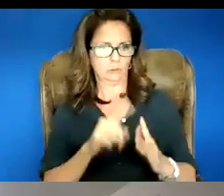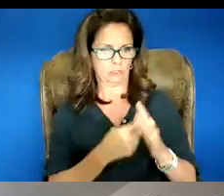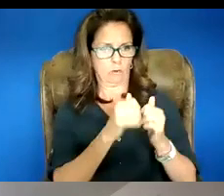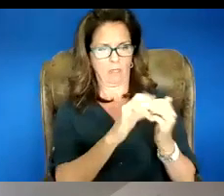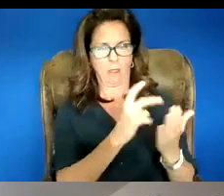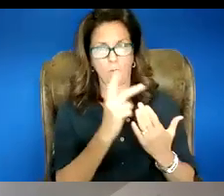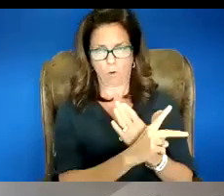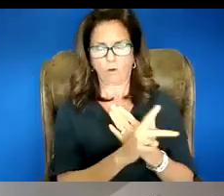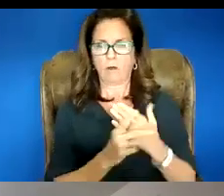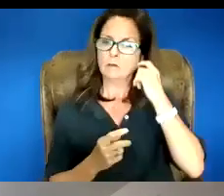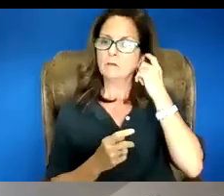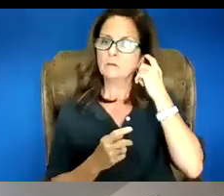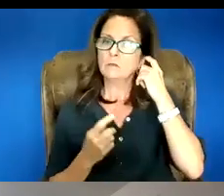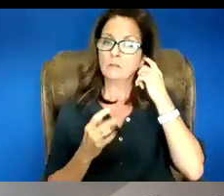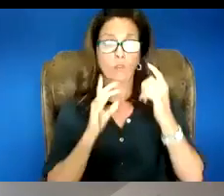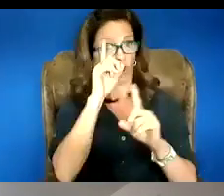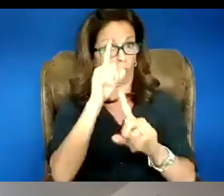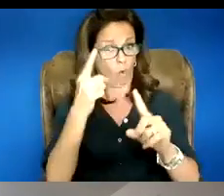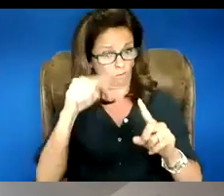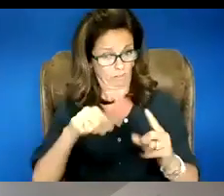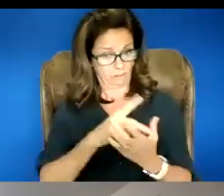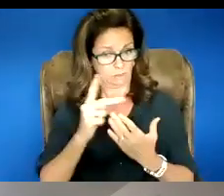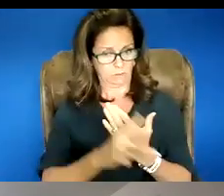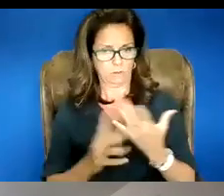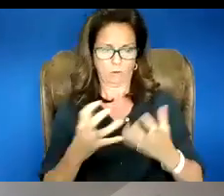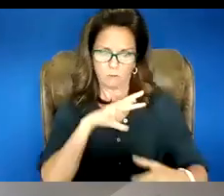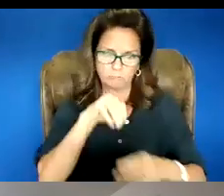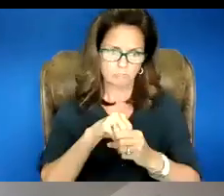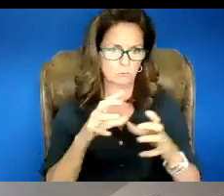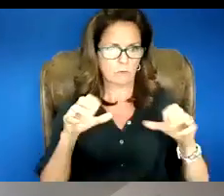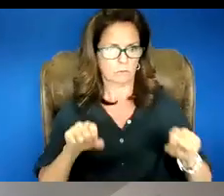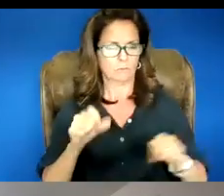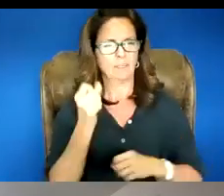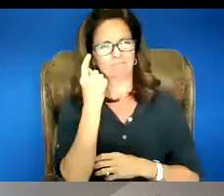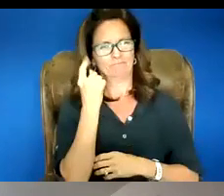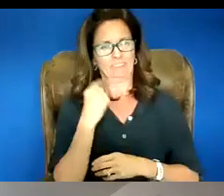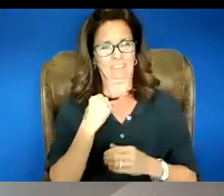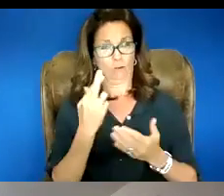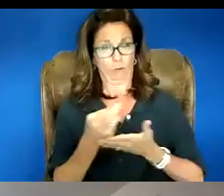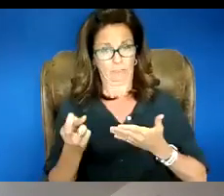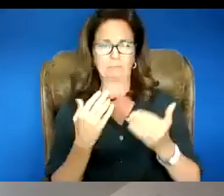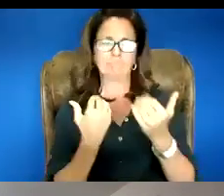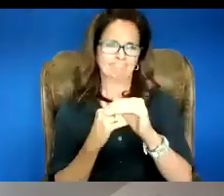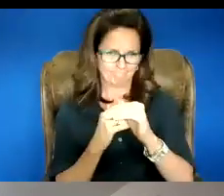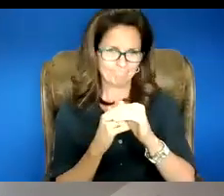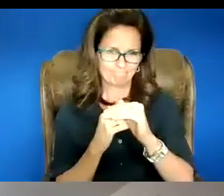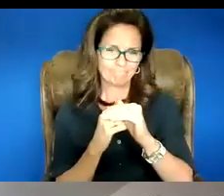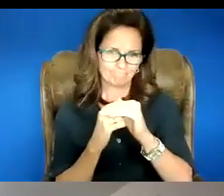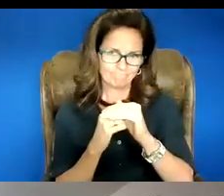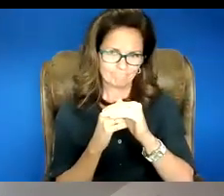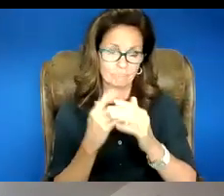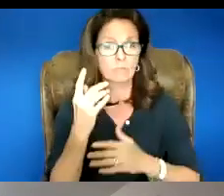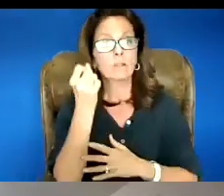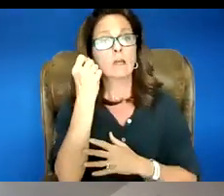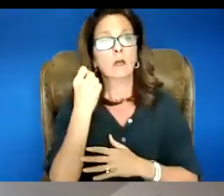make this as inclusive as possible, but we do have limited resources right now. We have an amazing team of